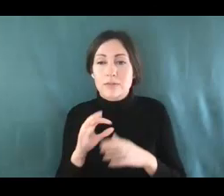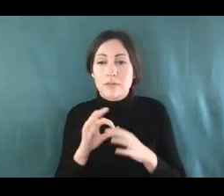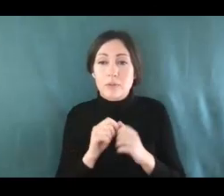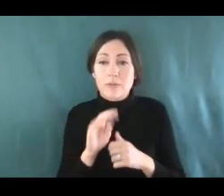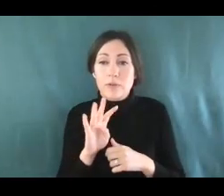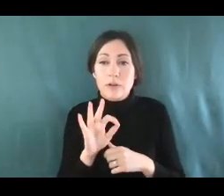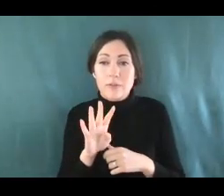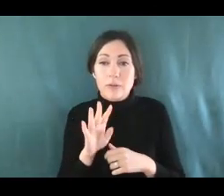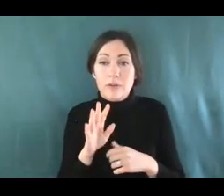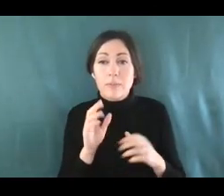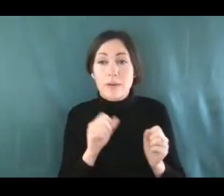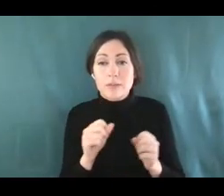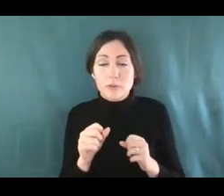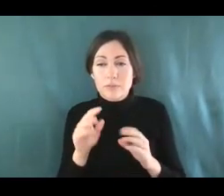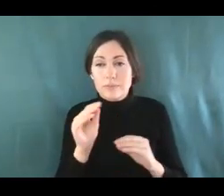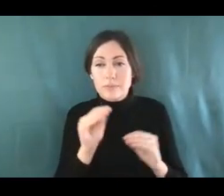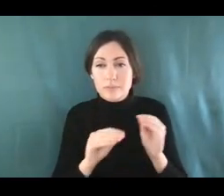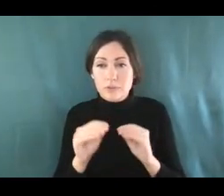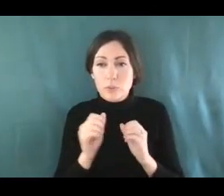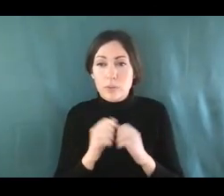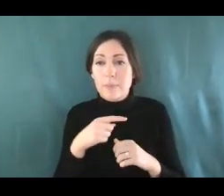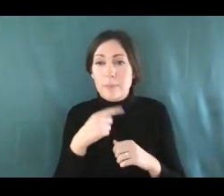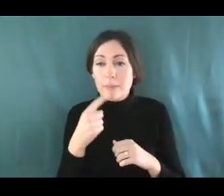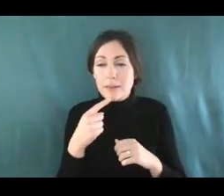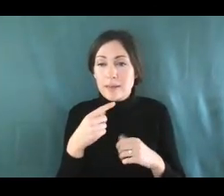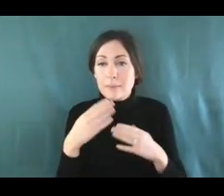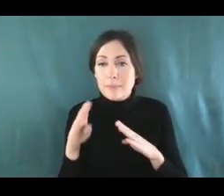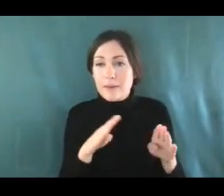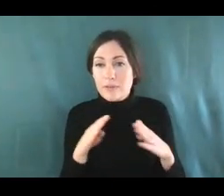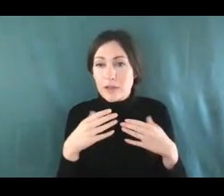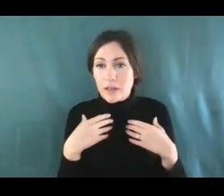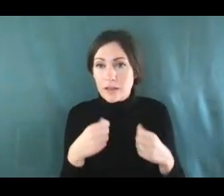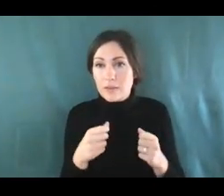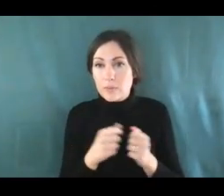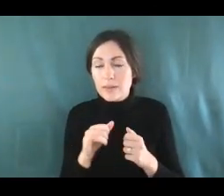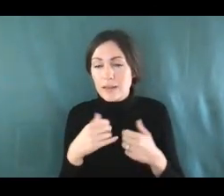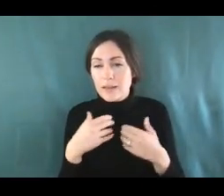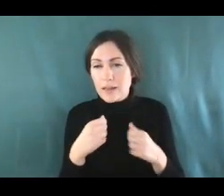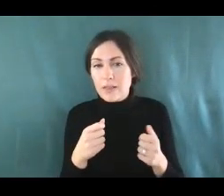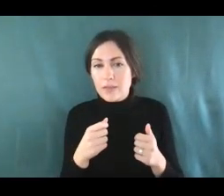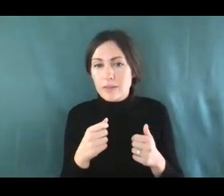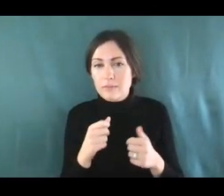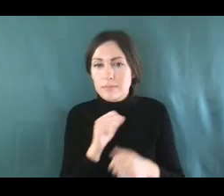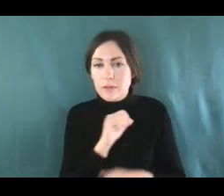on possible moves of public and behavioral health within that health authority structure.